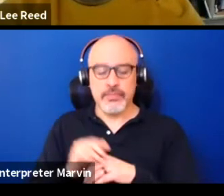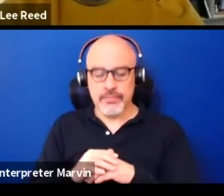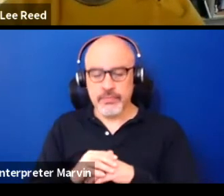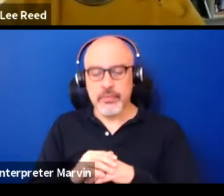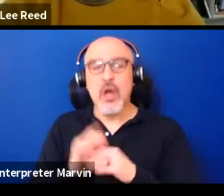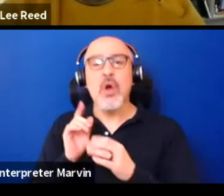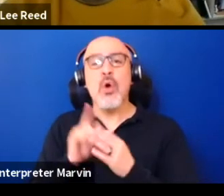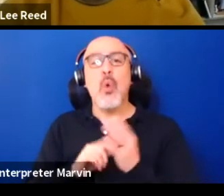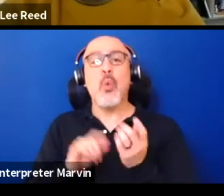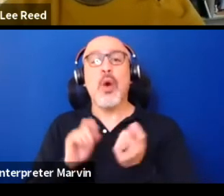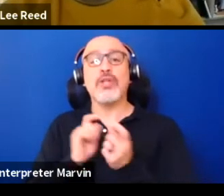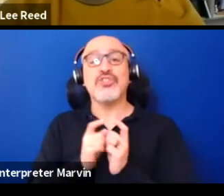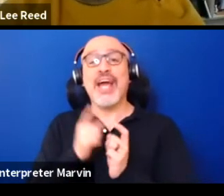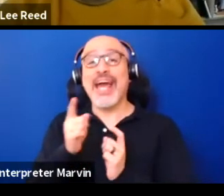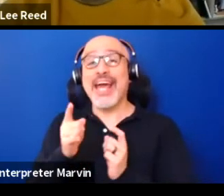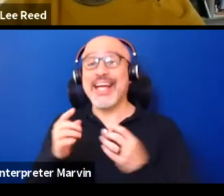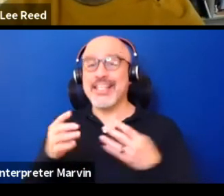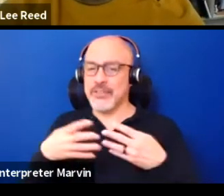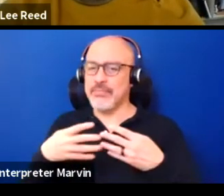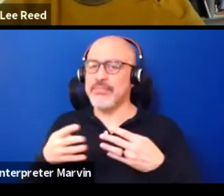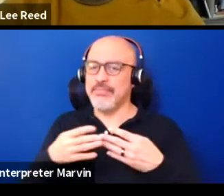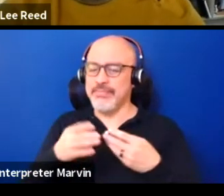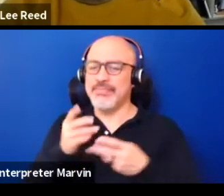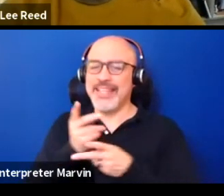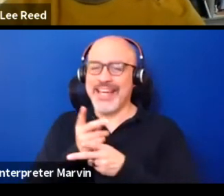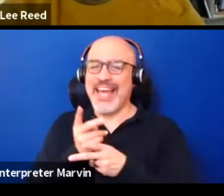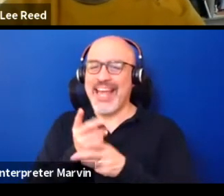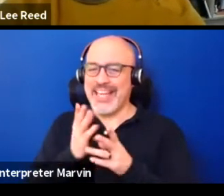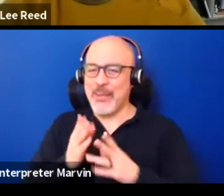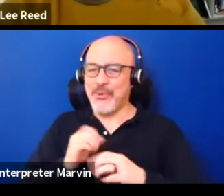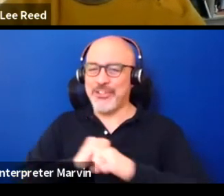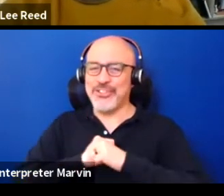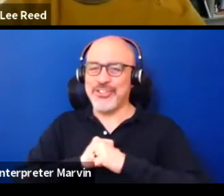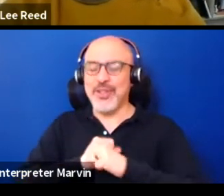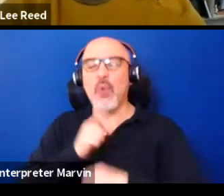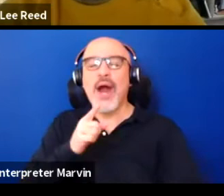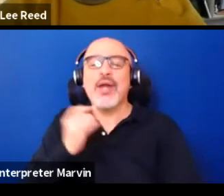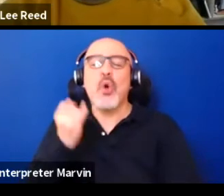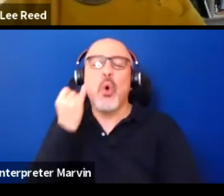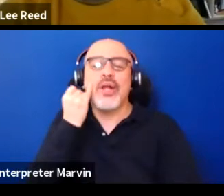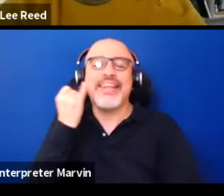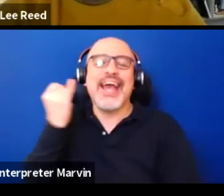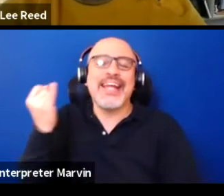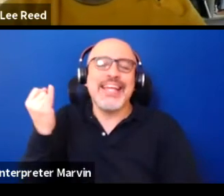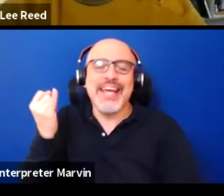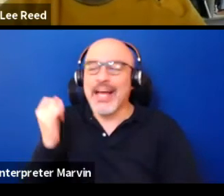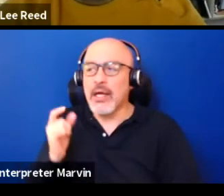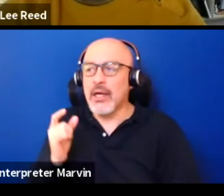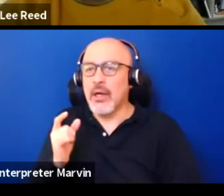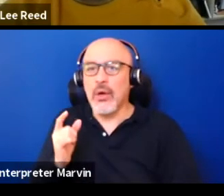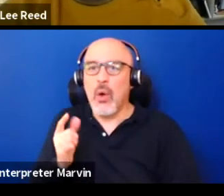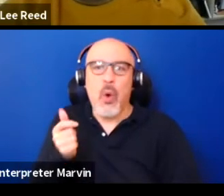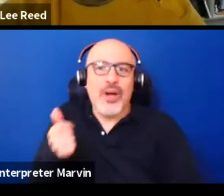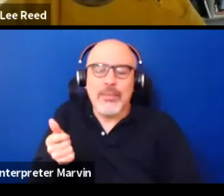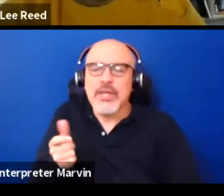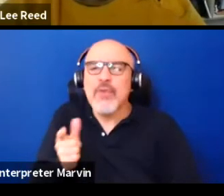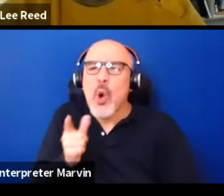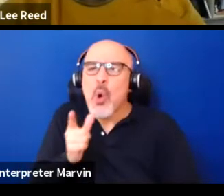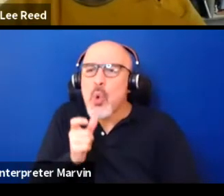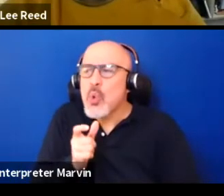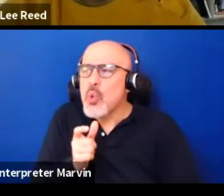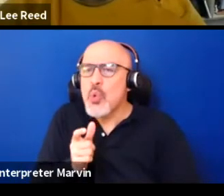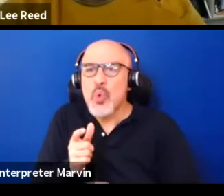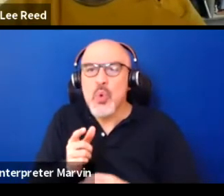the gatekeepers, the idea of a gatekeeper or even the gatekeepers themselves, who is it